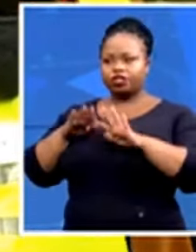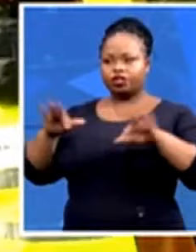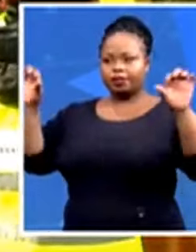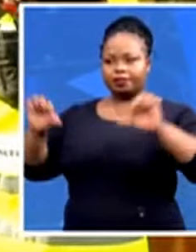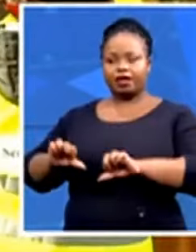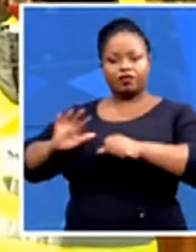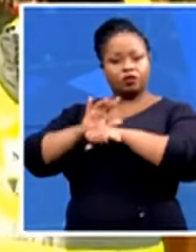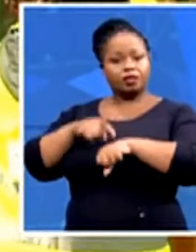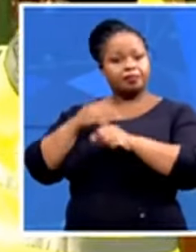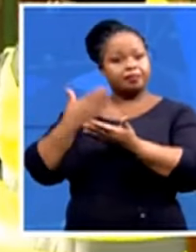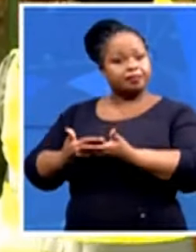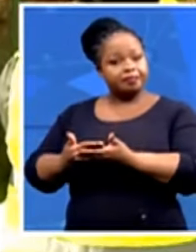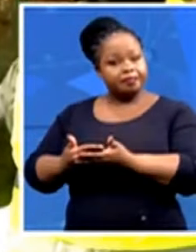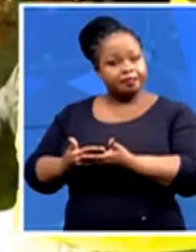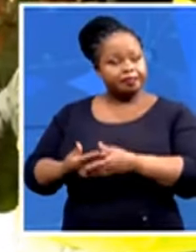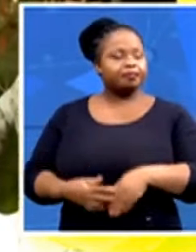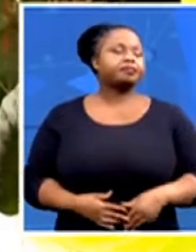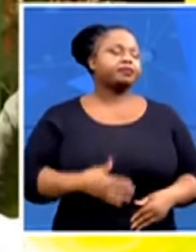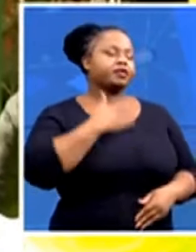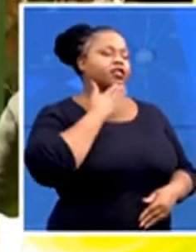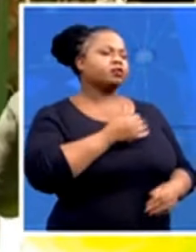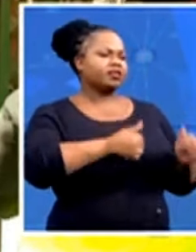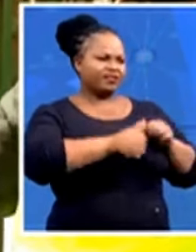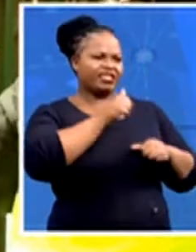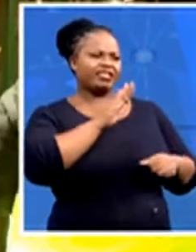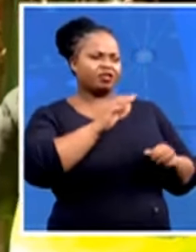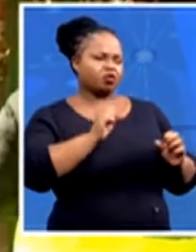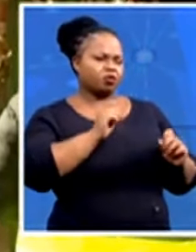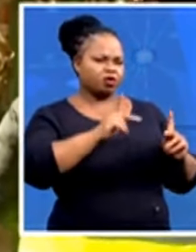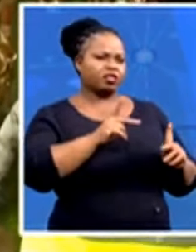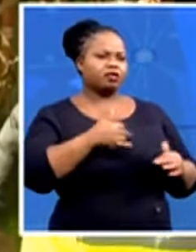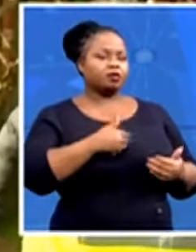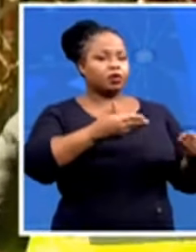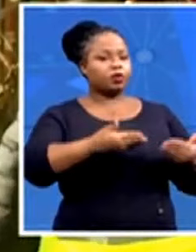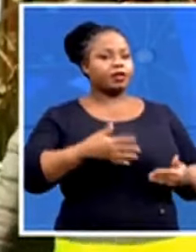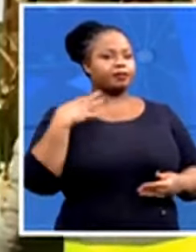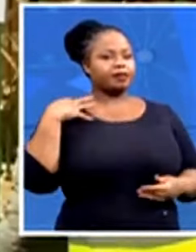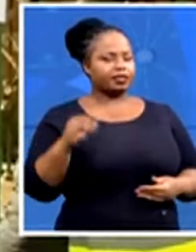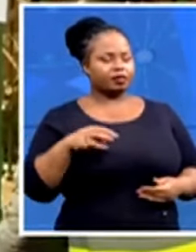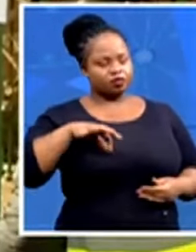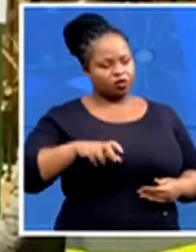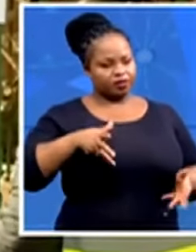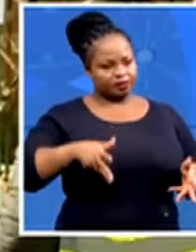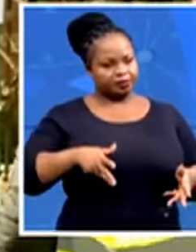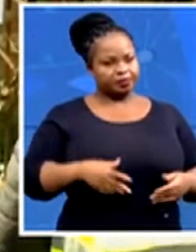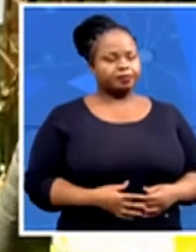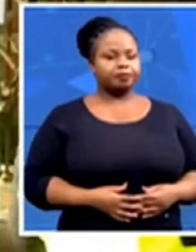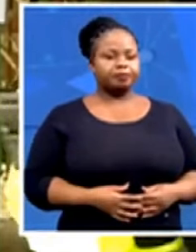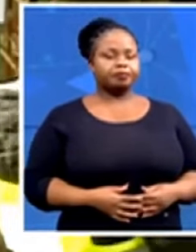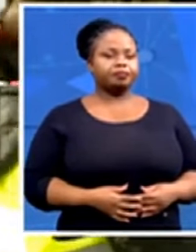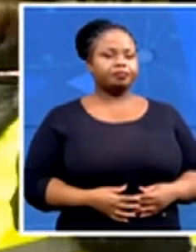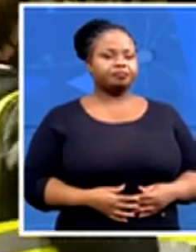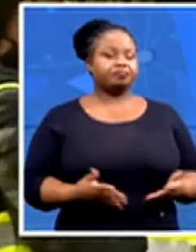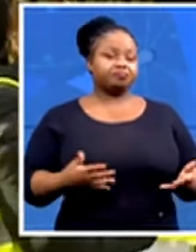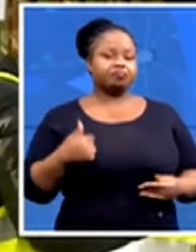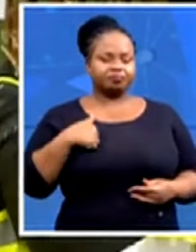But firstly, let me take this opportunity to welcome the minister in the province. I can with confidence indicate